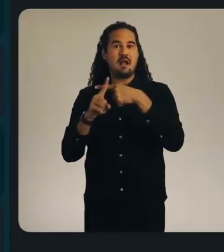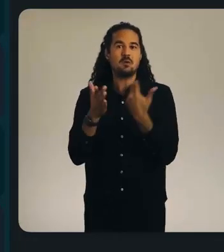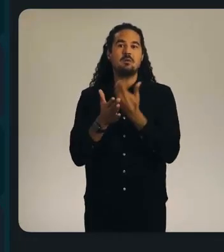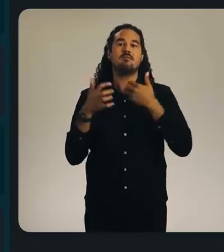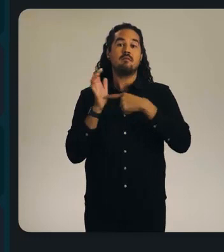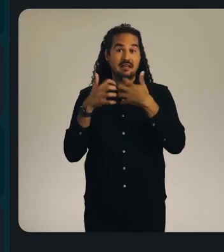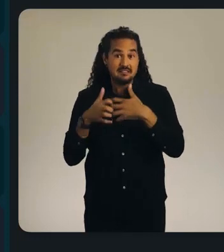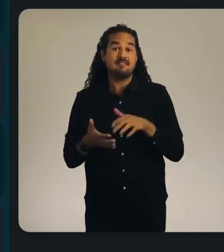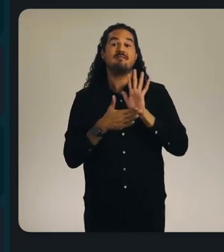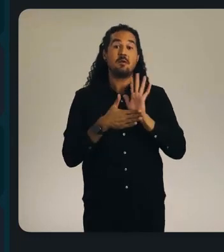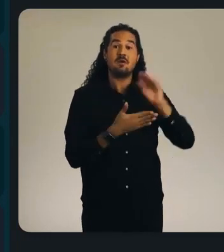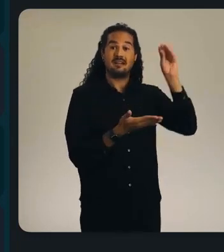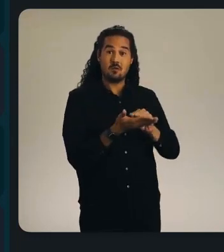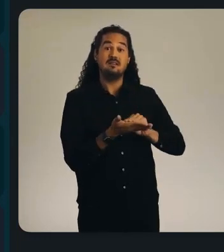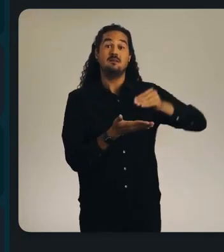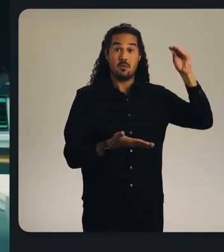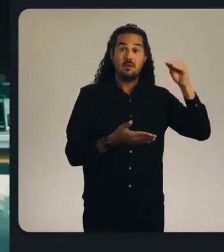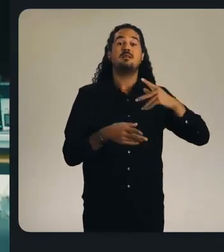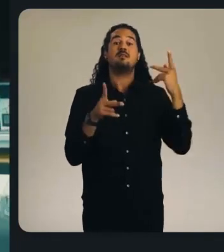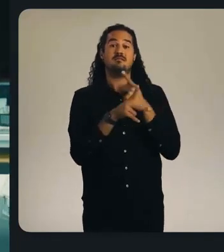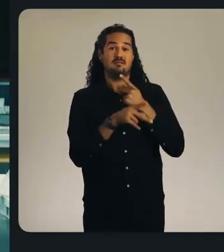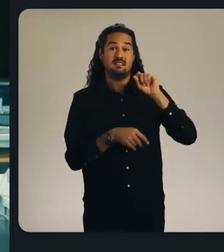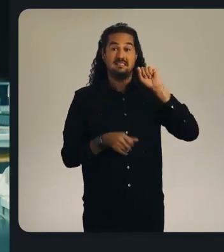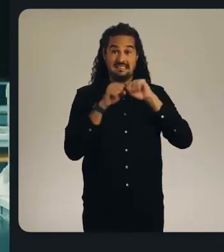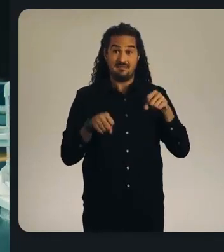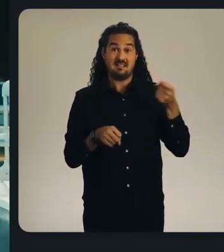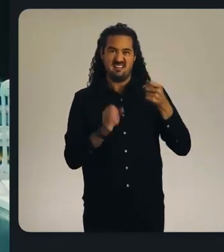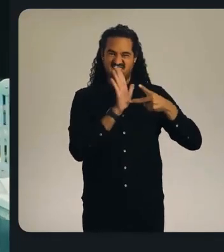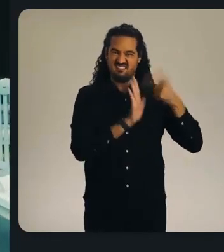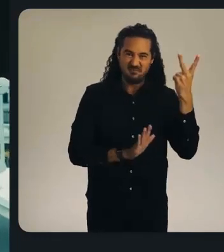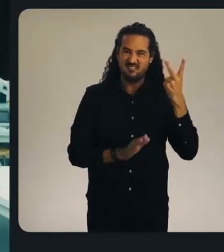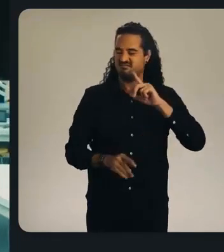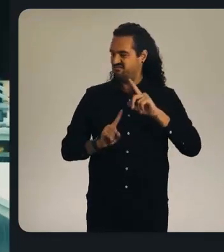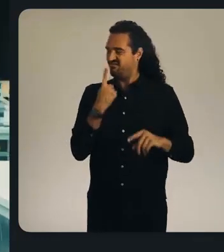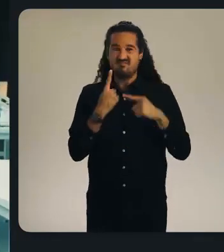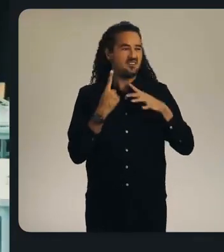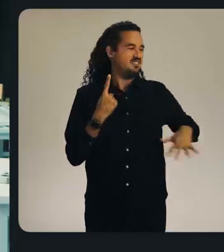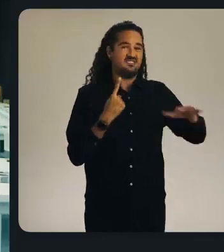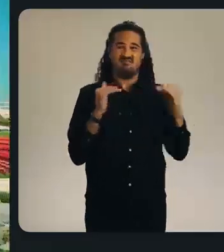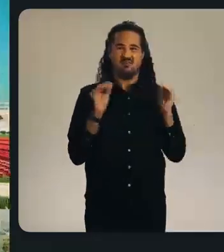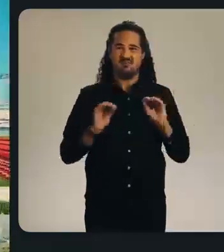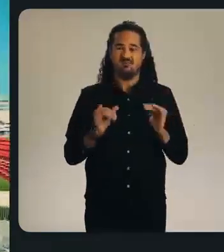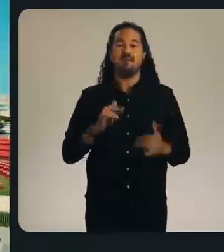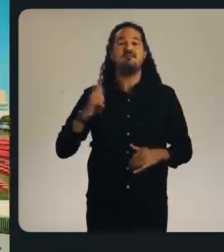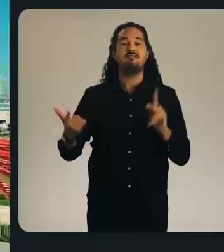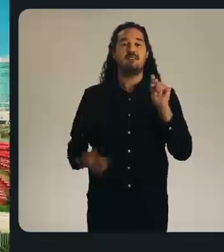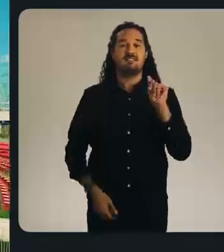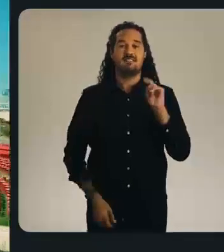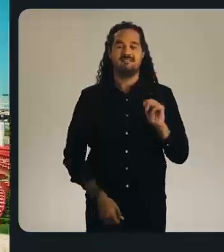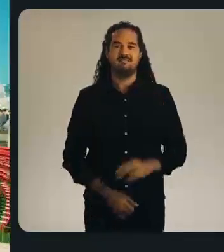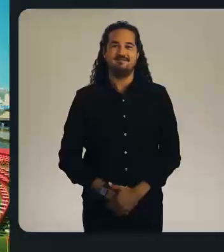video encoder and decoder, and twice the system cache. There's nothing in the world like this chip. Back to Cayenne.